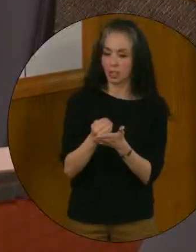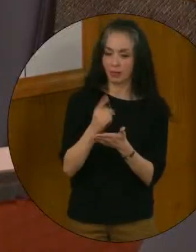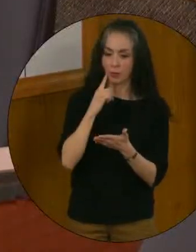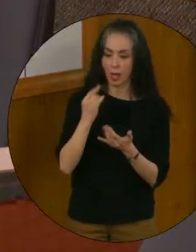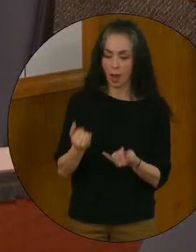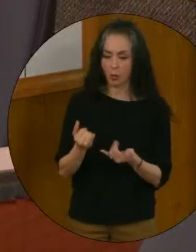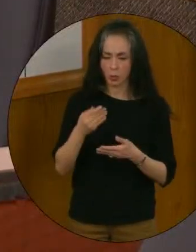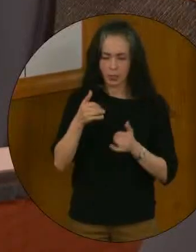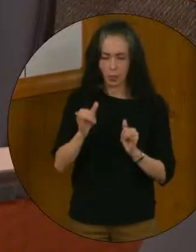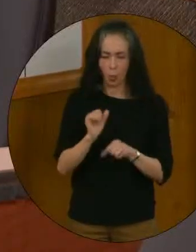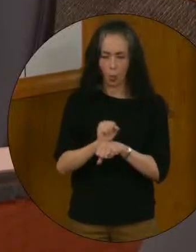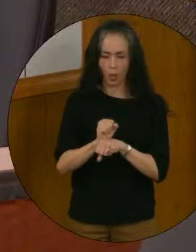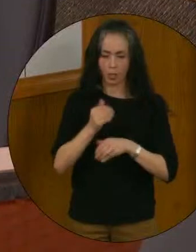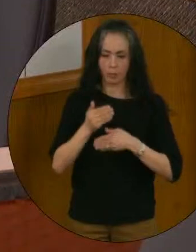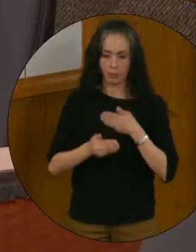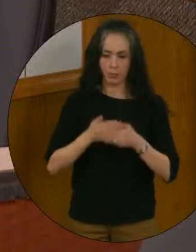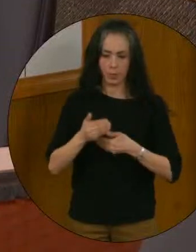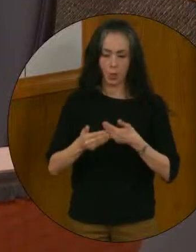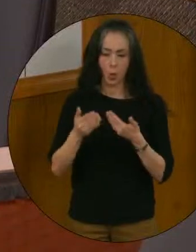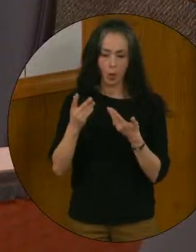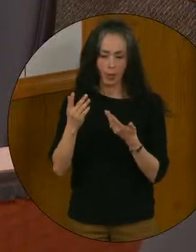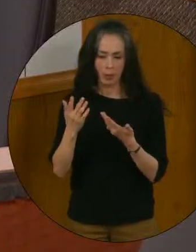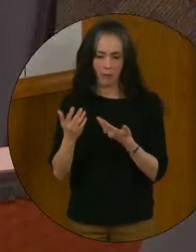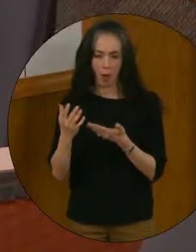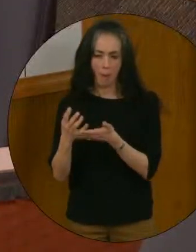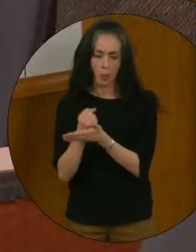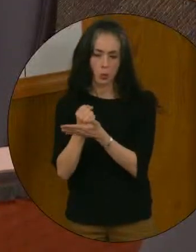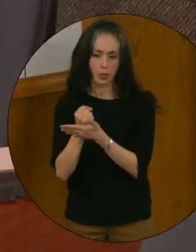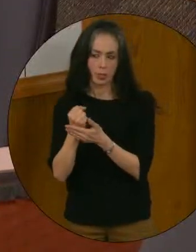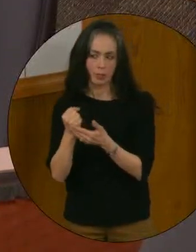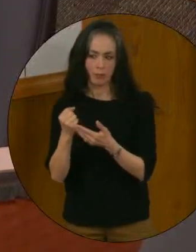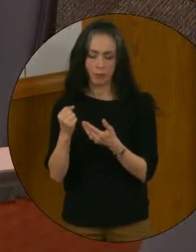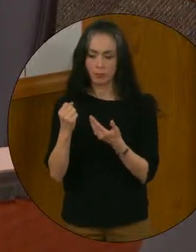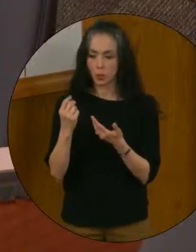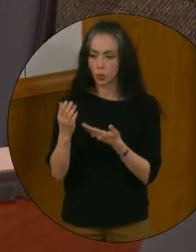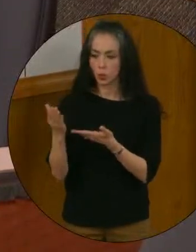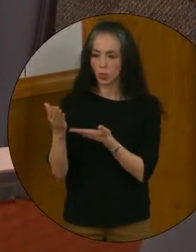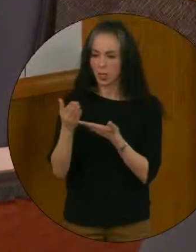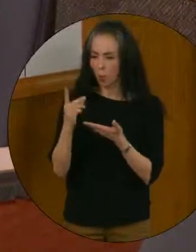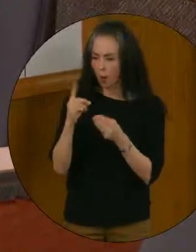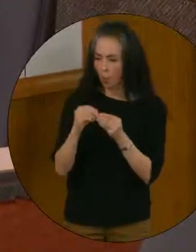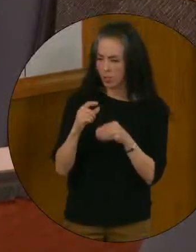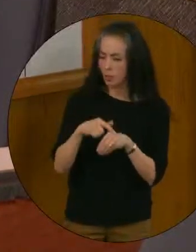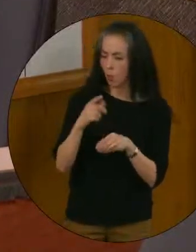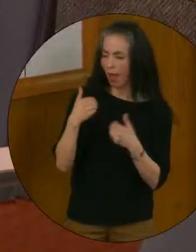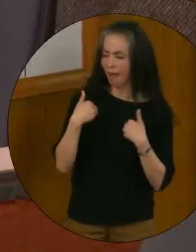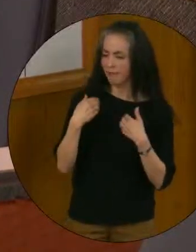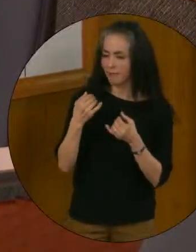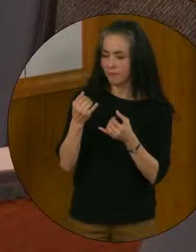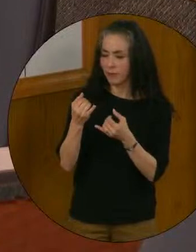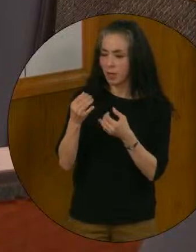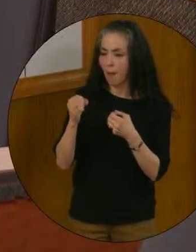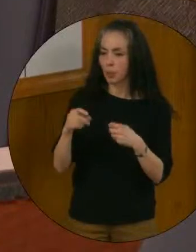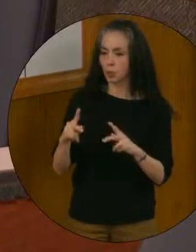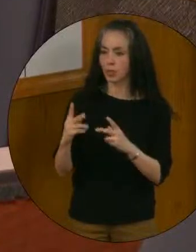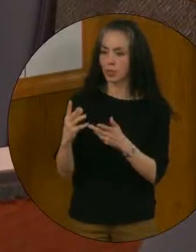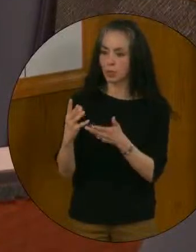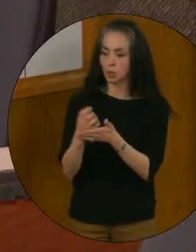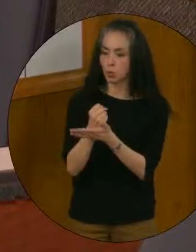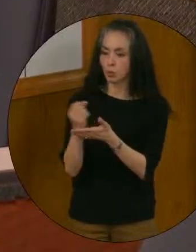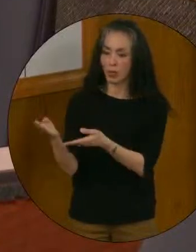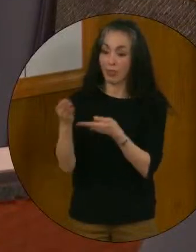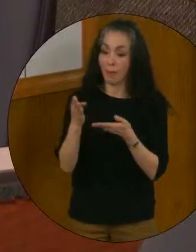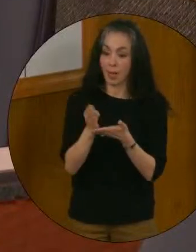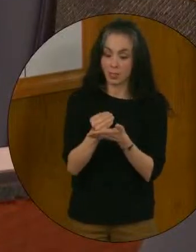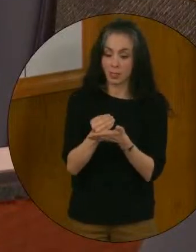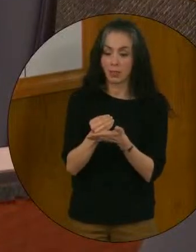the opportunity to bring in one more time, the final, you'll have another opportunity to bring in the budget. So it's by law, we